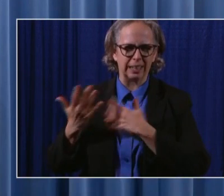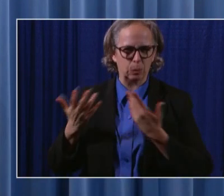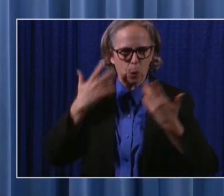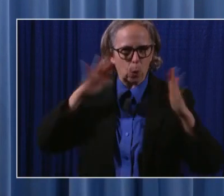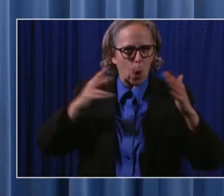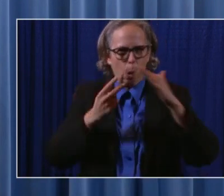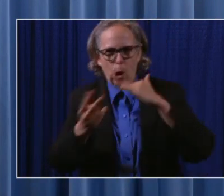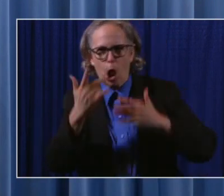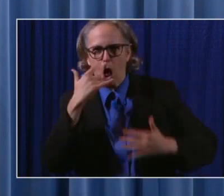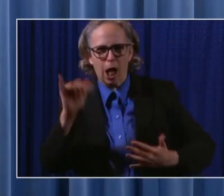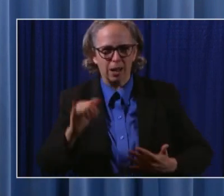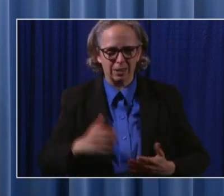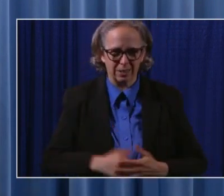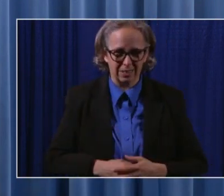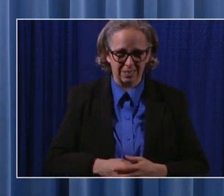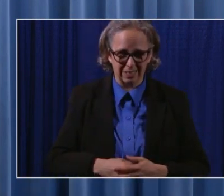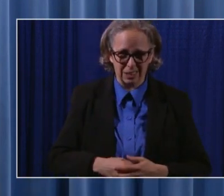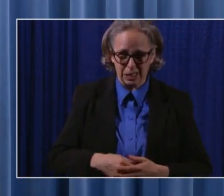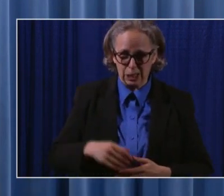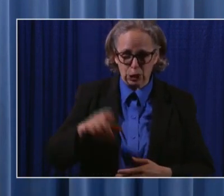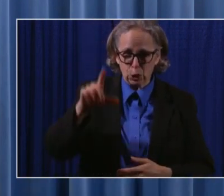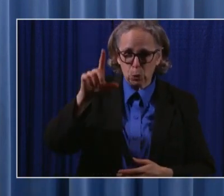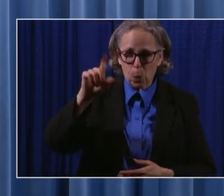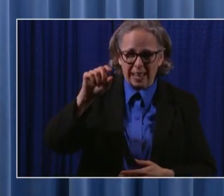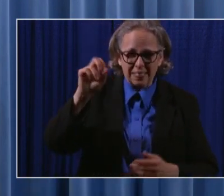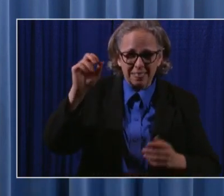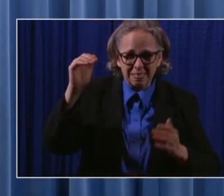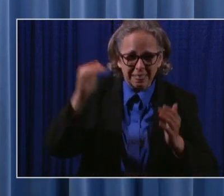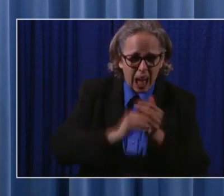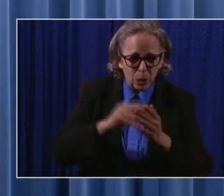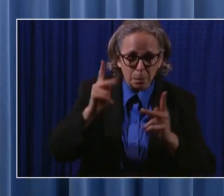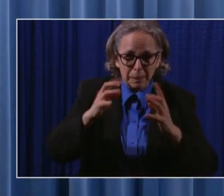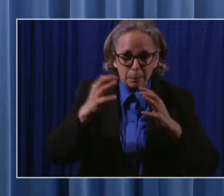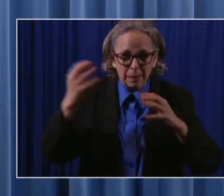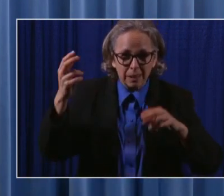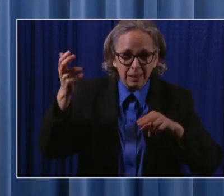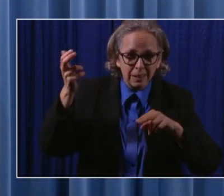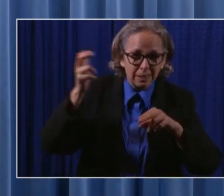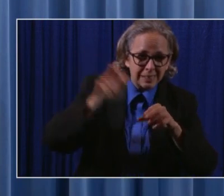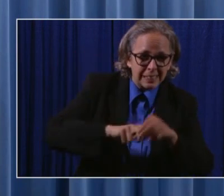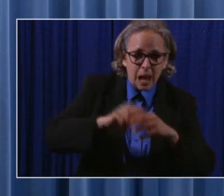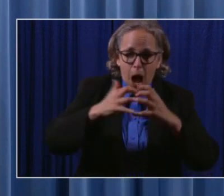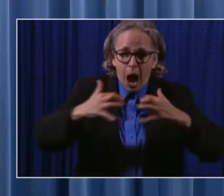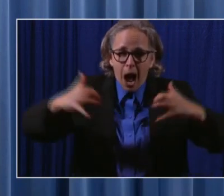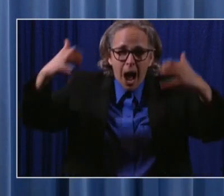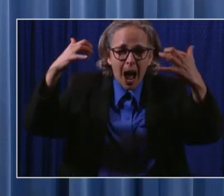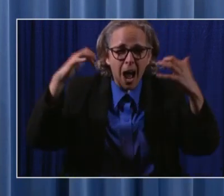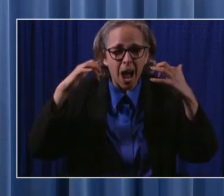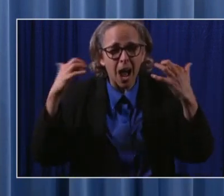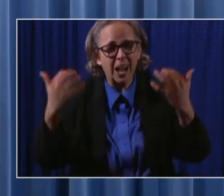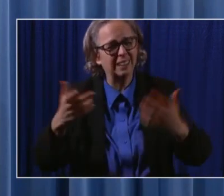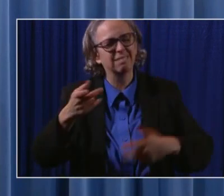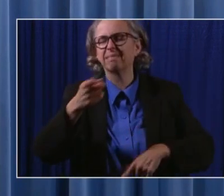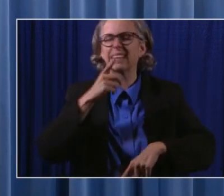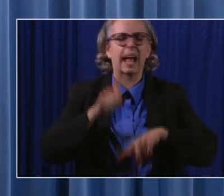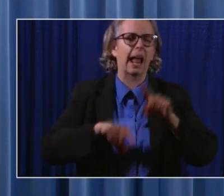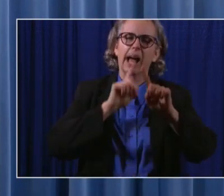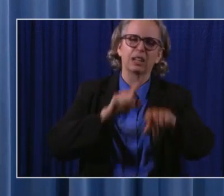over 20,000 people at Ohio State Stadium is really a safe thing or not. I don't think we know that.